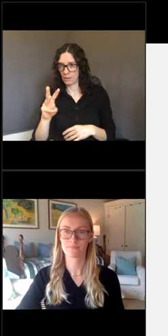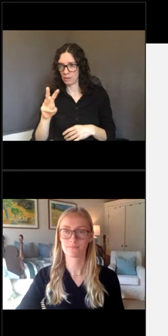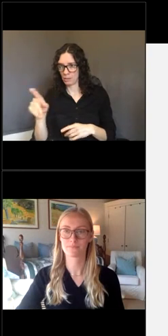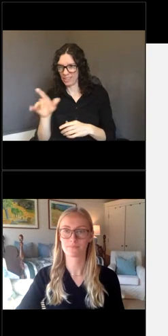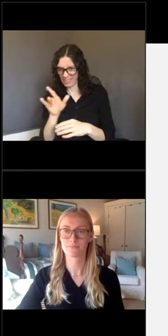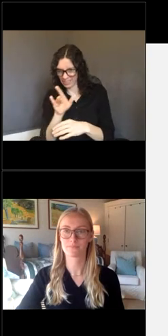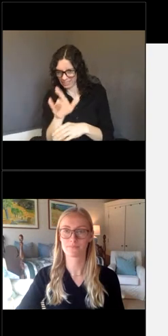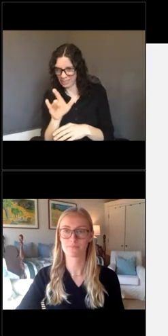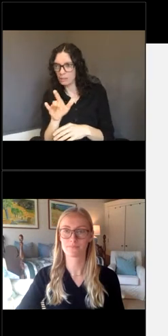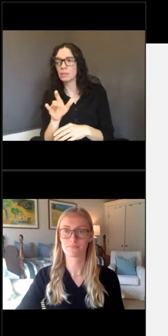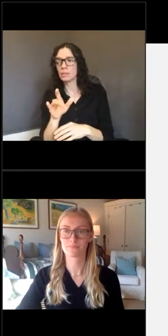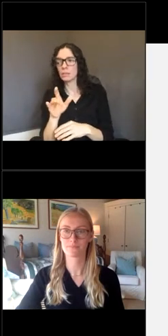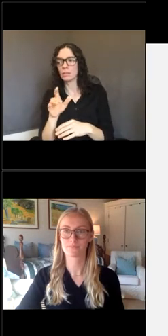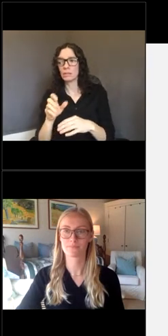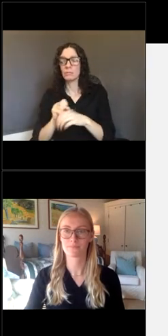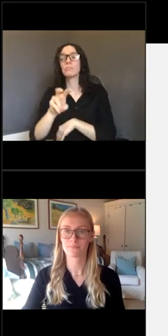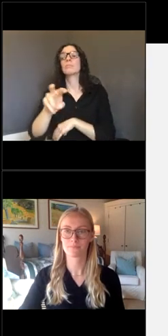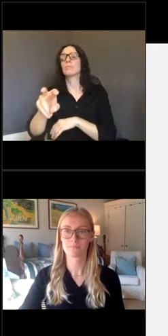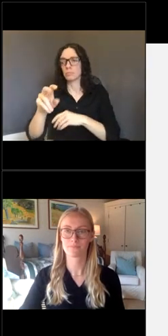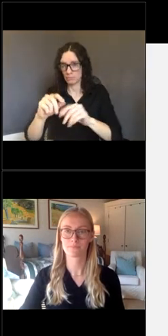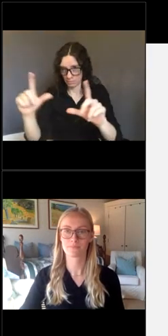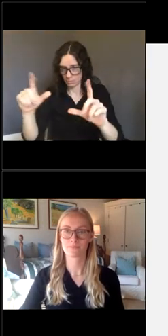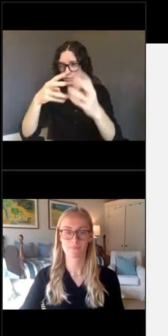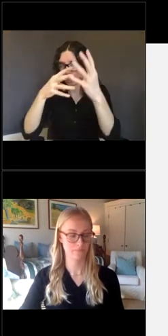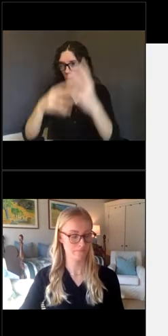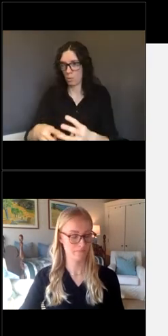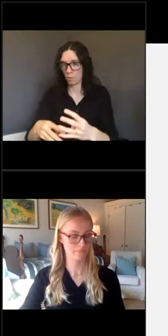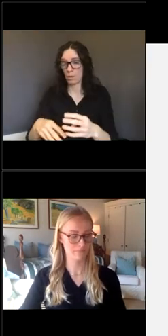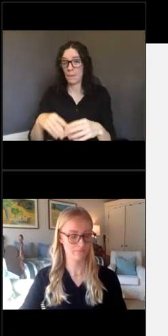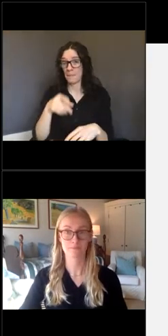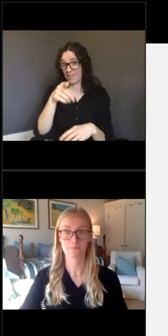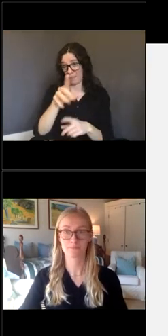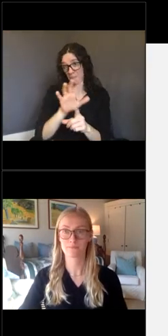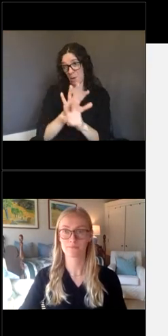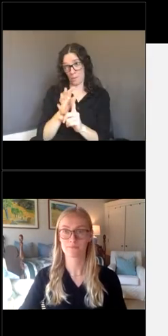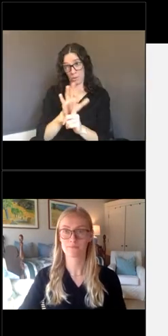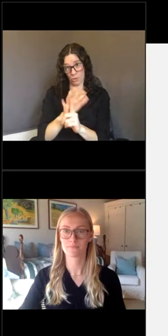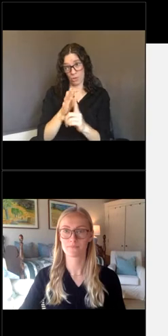become, it is number one in the